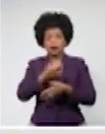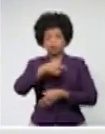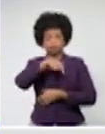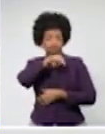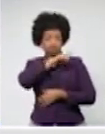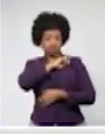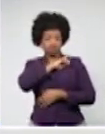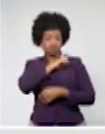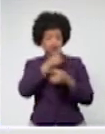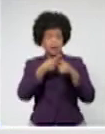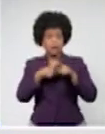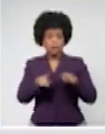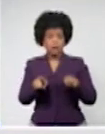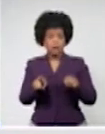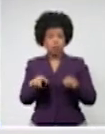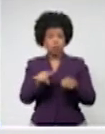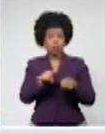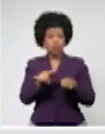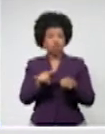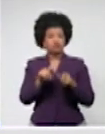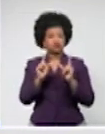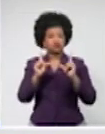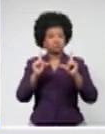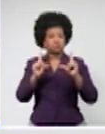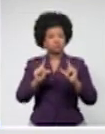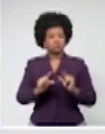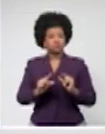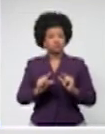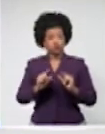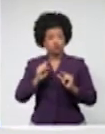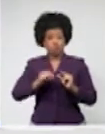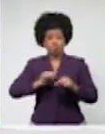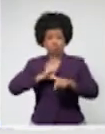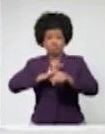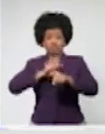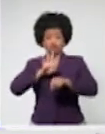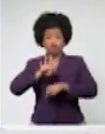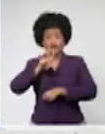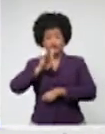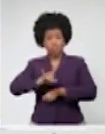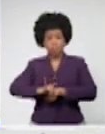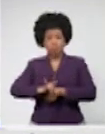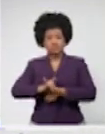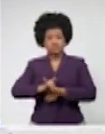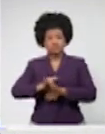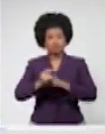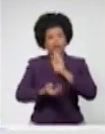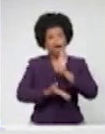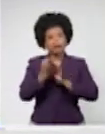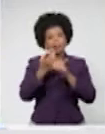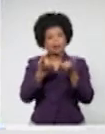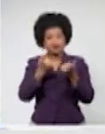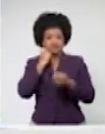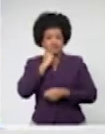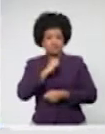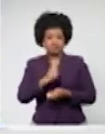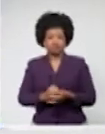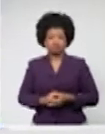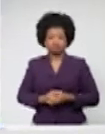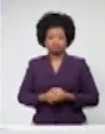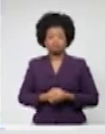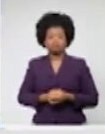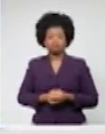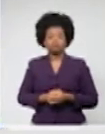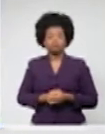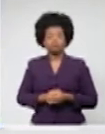to the amount of diagnosed cases yesterday. This way, the 86.8% of all diagnosed people in Cuba are